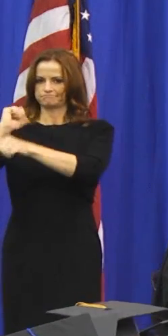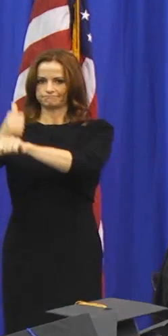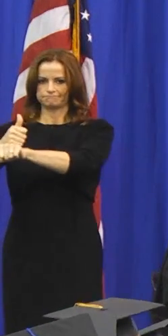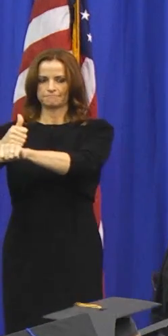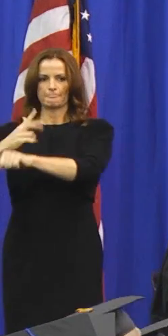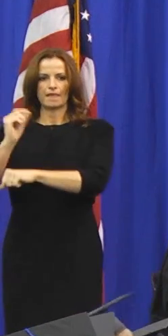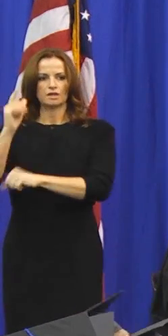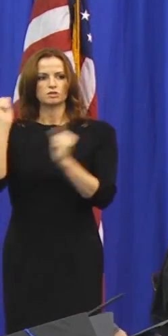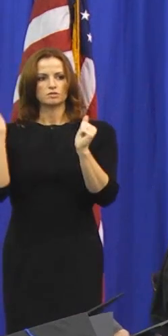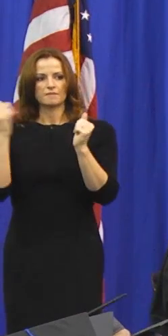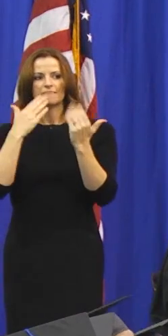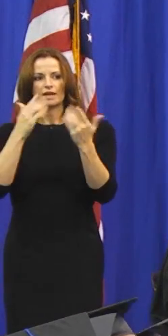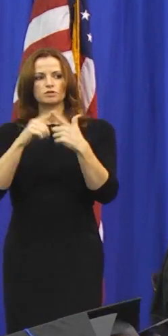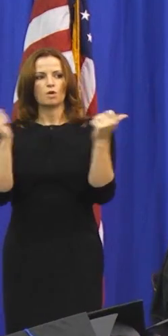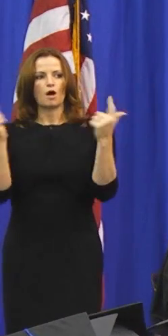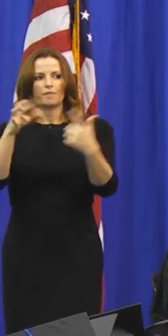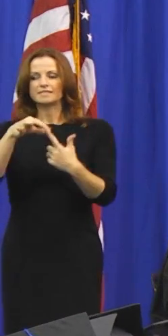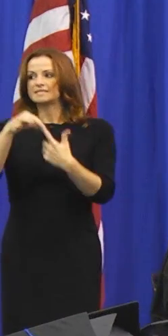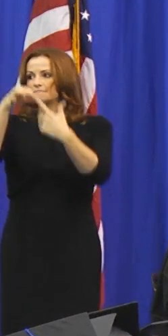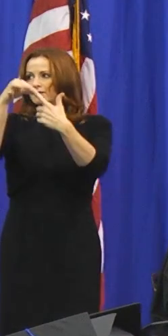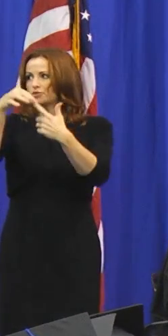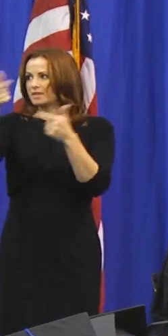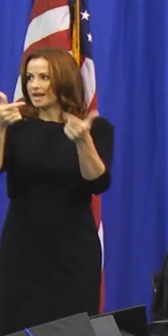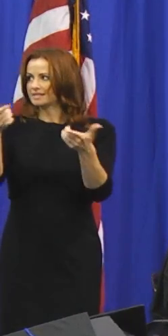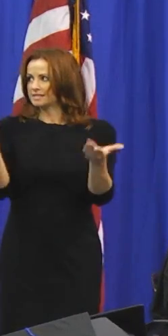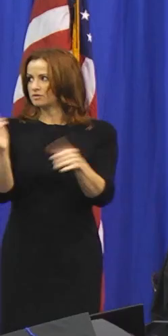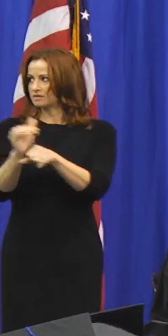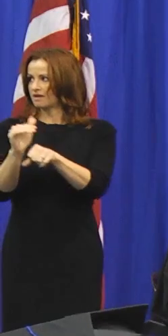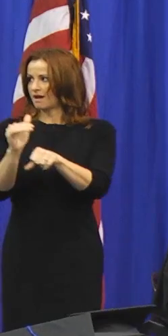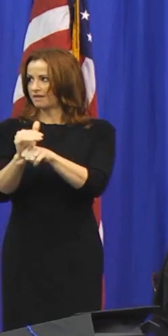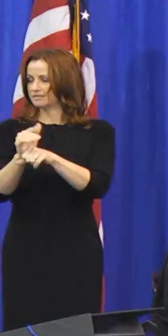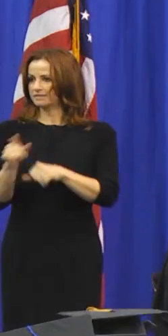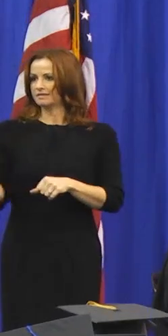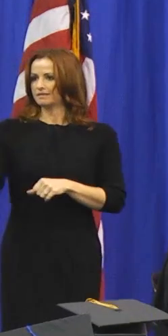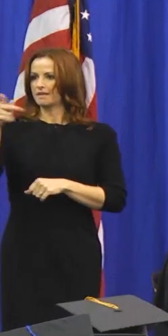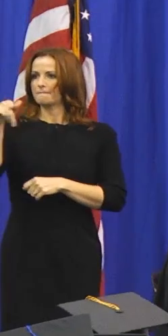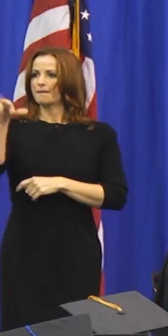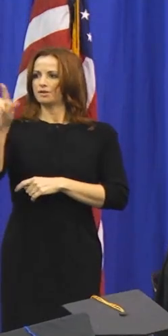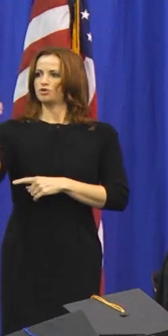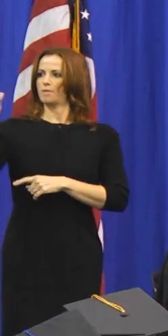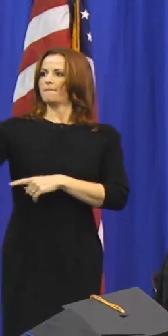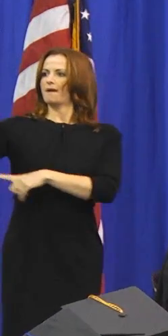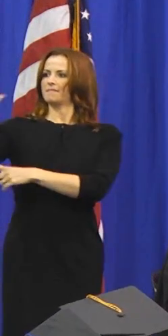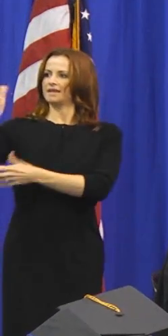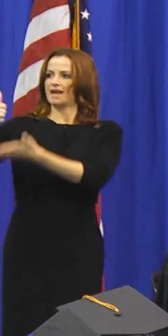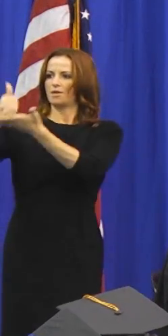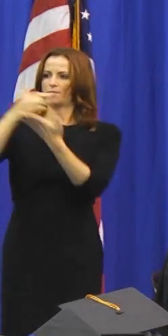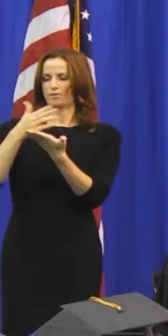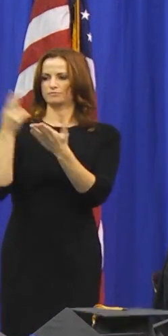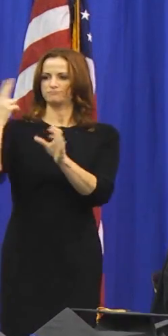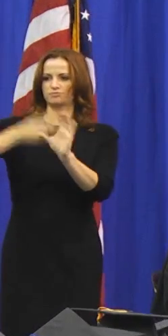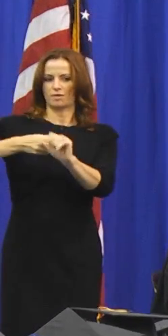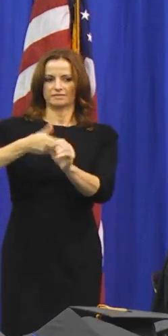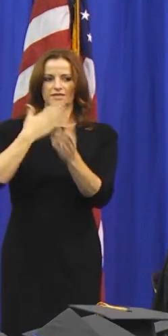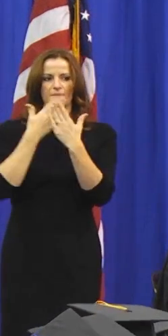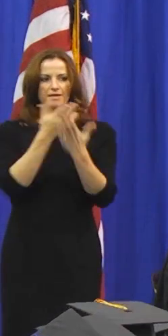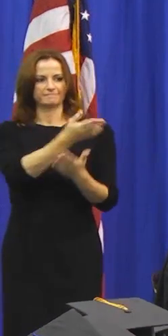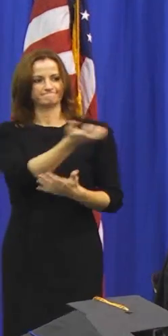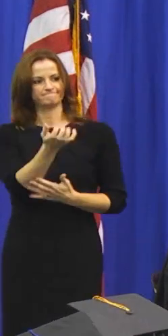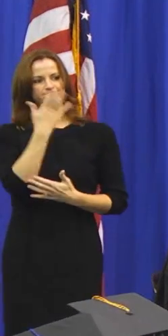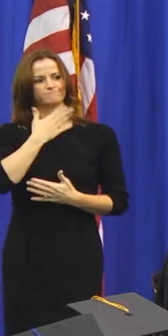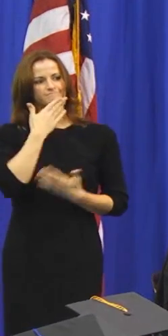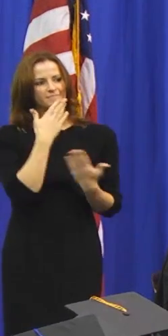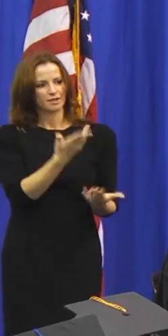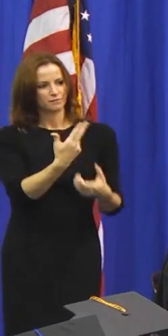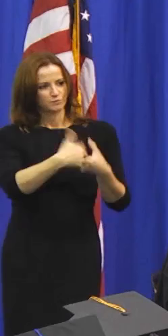to all of our special guests, our public servants who joined us this evening, thank you so